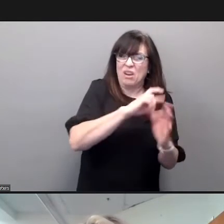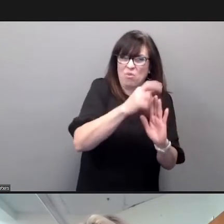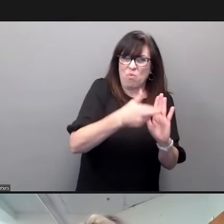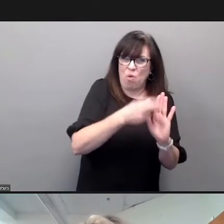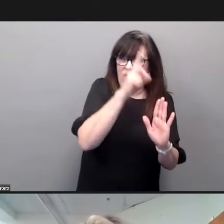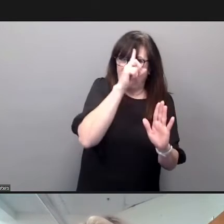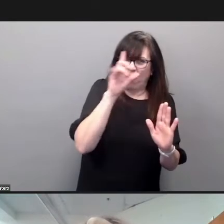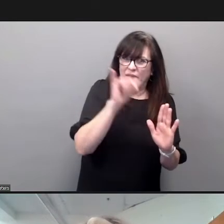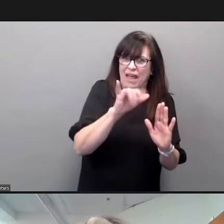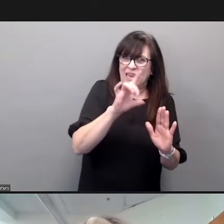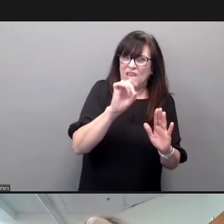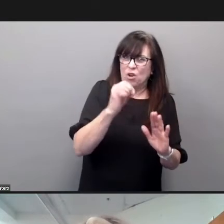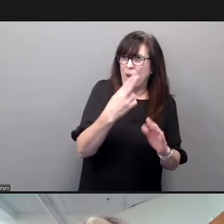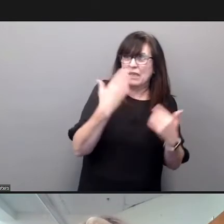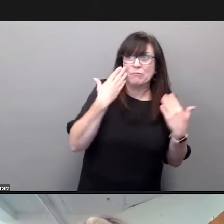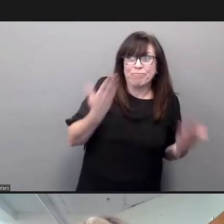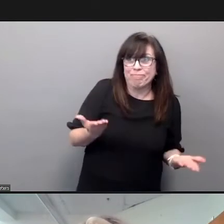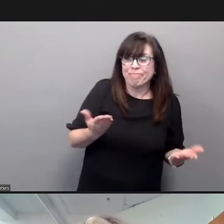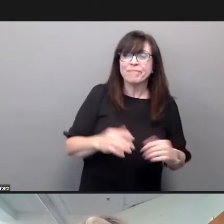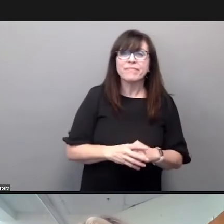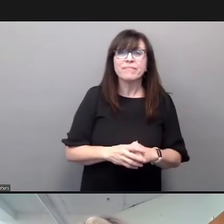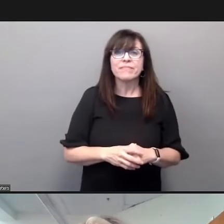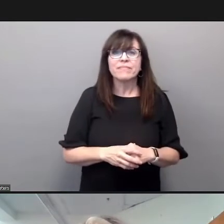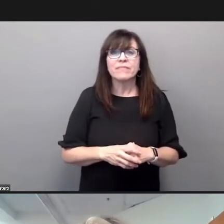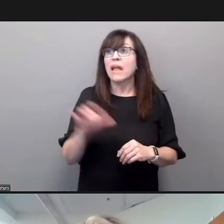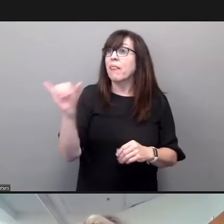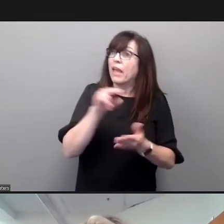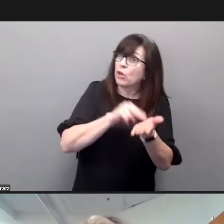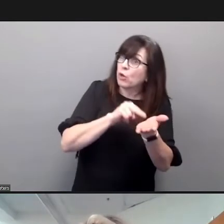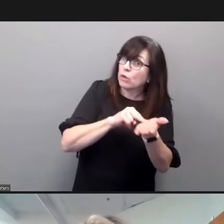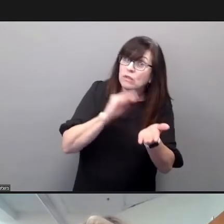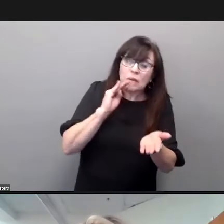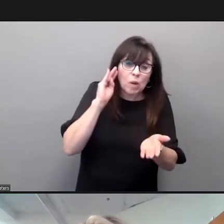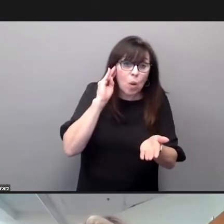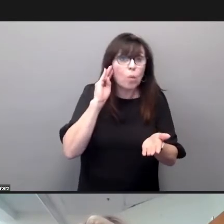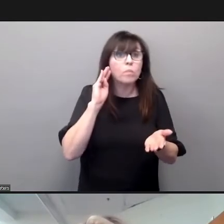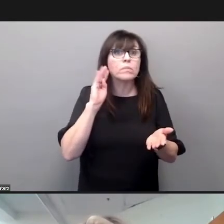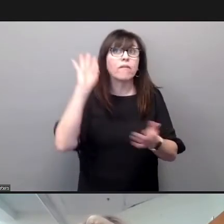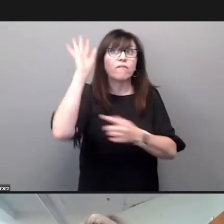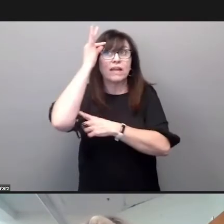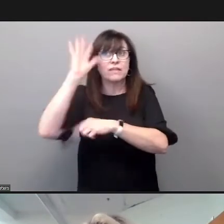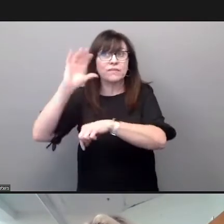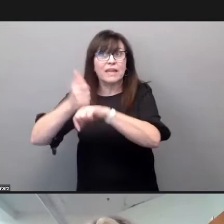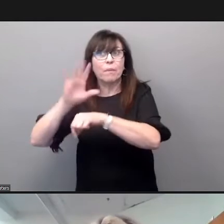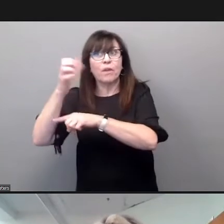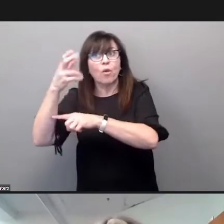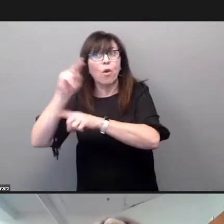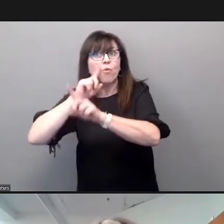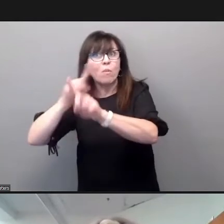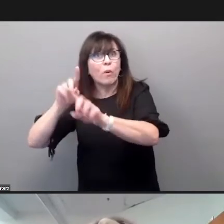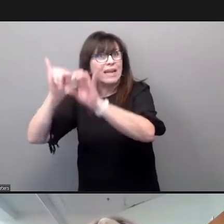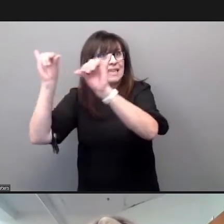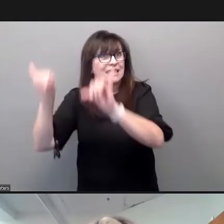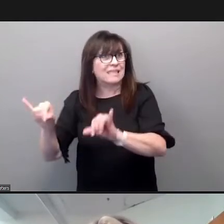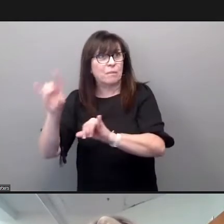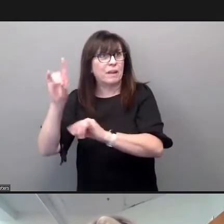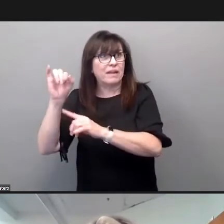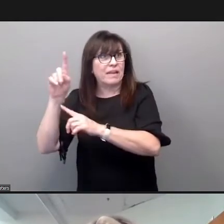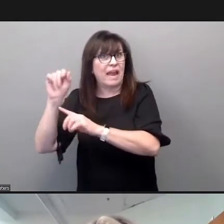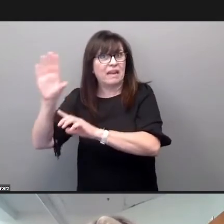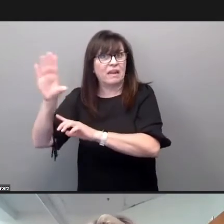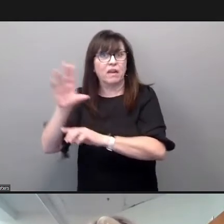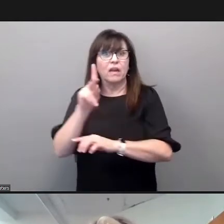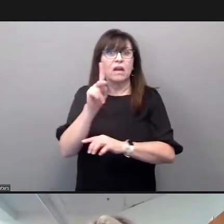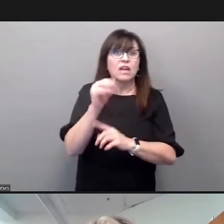of Health. And in other things like nursing homes, the feds have set up their own reporting system, and the data Katrina showed you